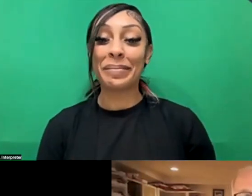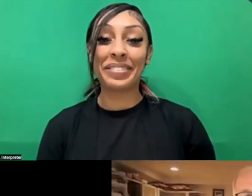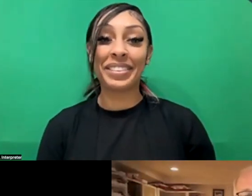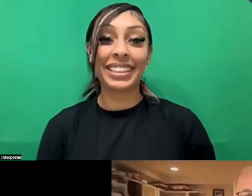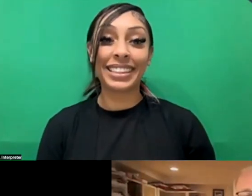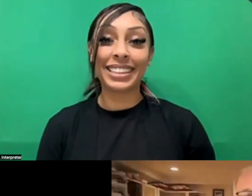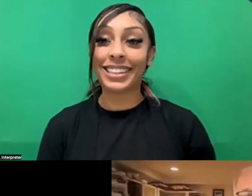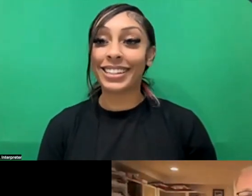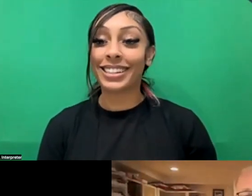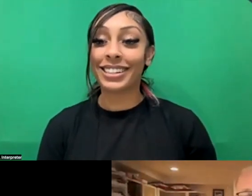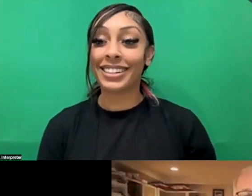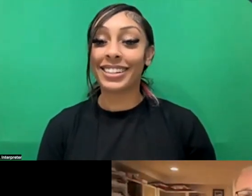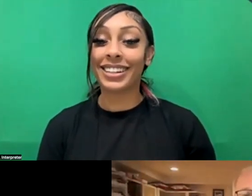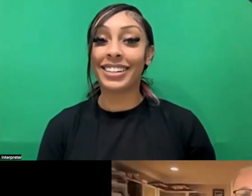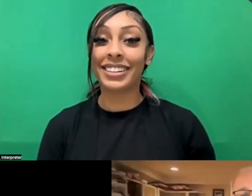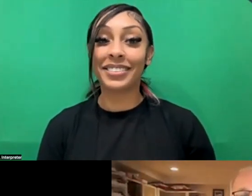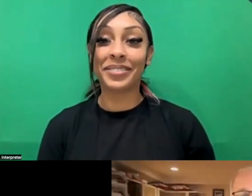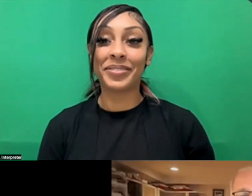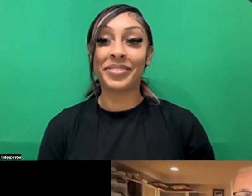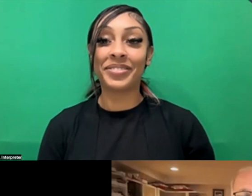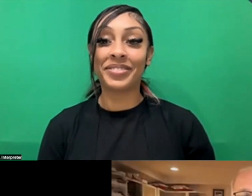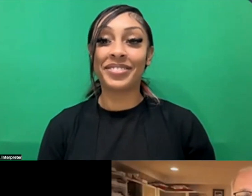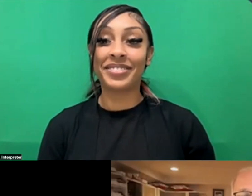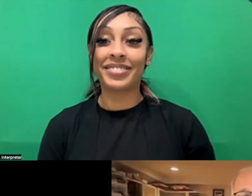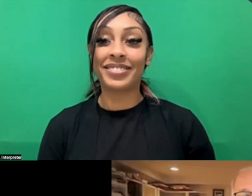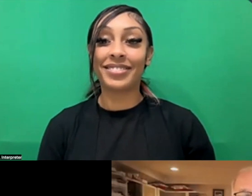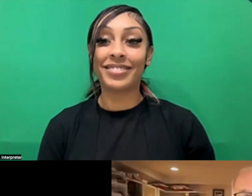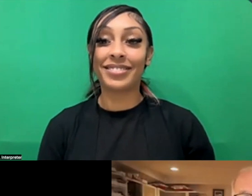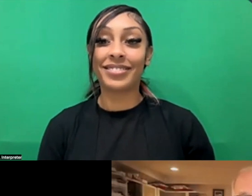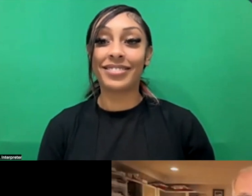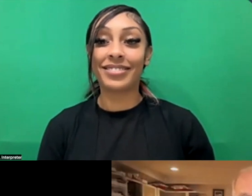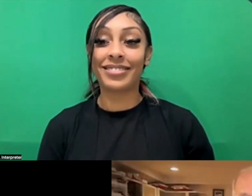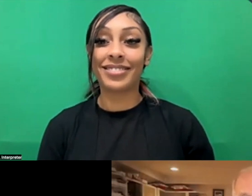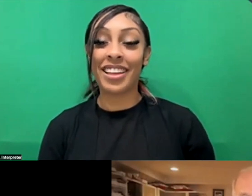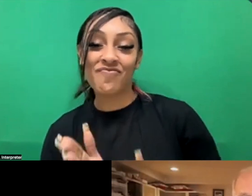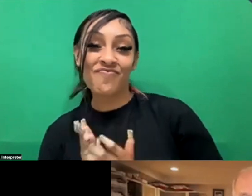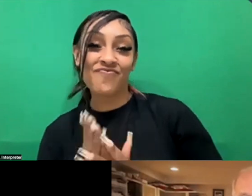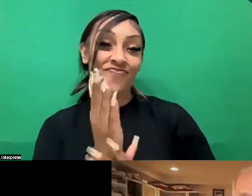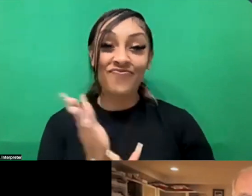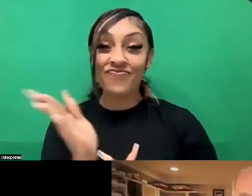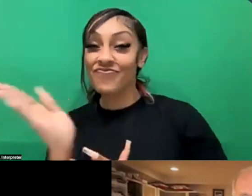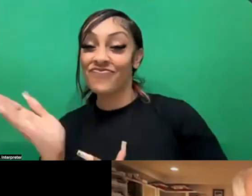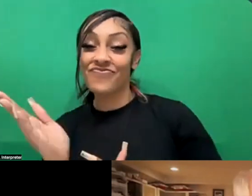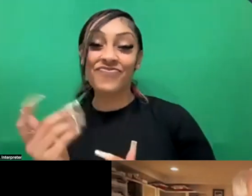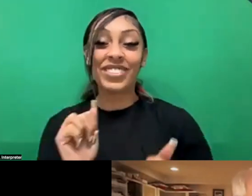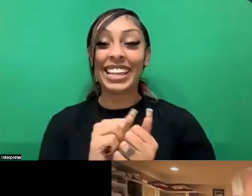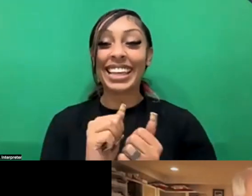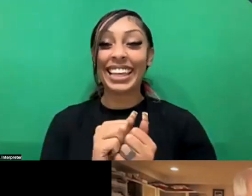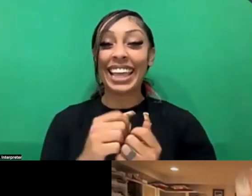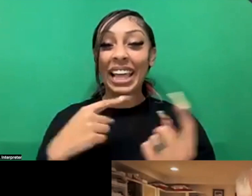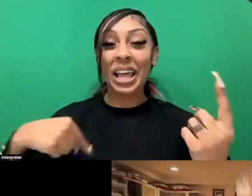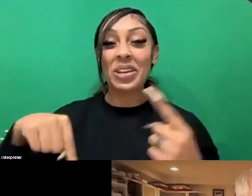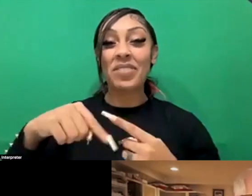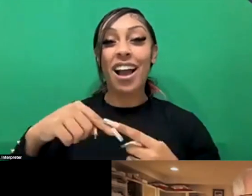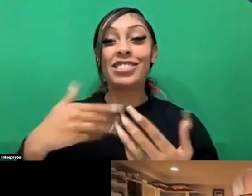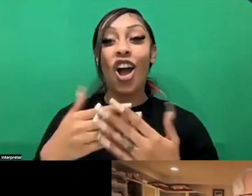Okay, so that's good. And then I'm trying. There's so many ways we could go with this. I'm trying to keep us on track a little